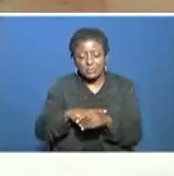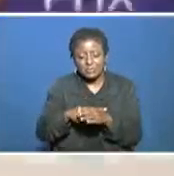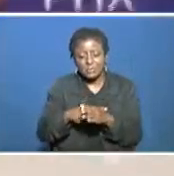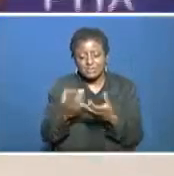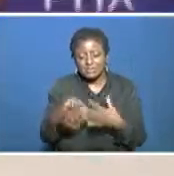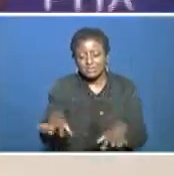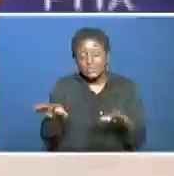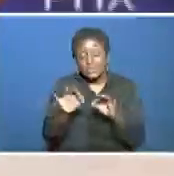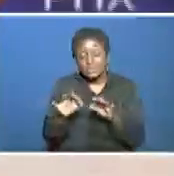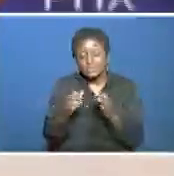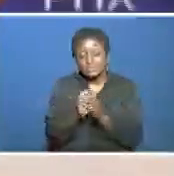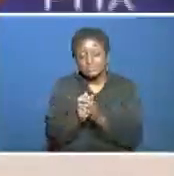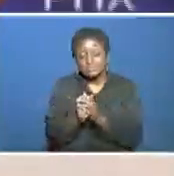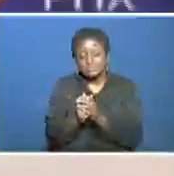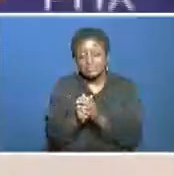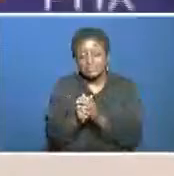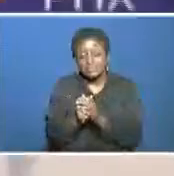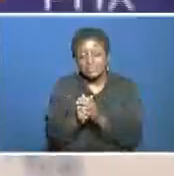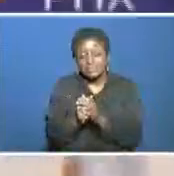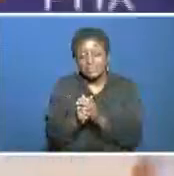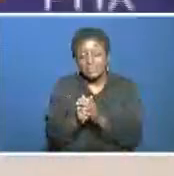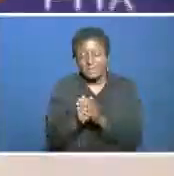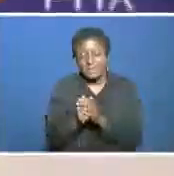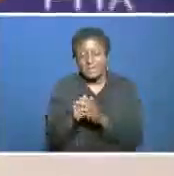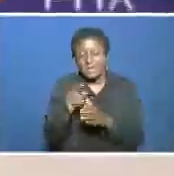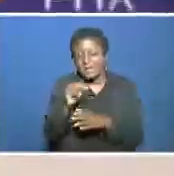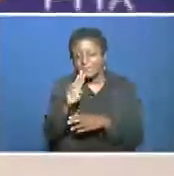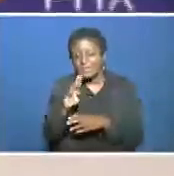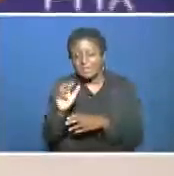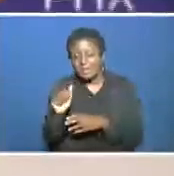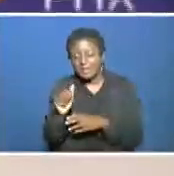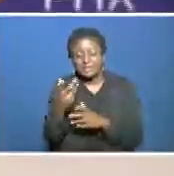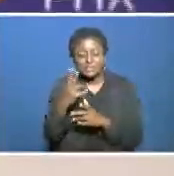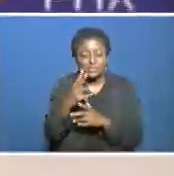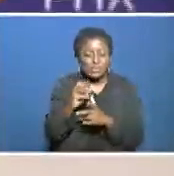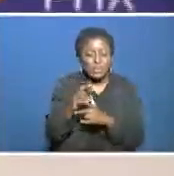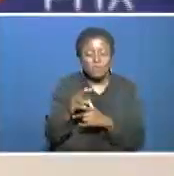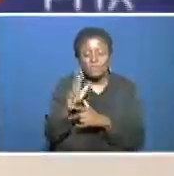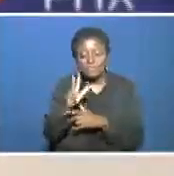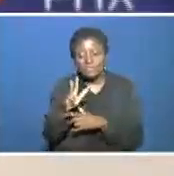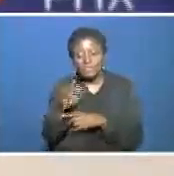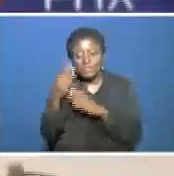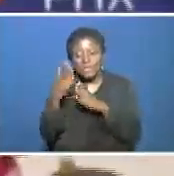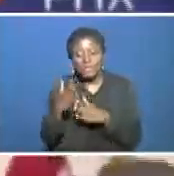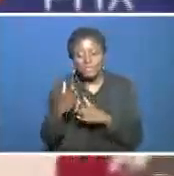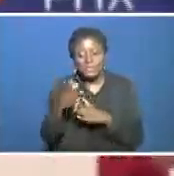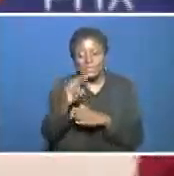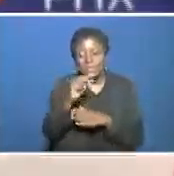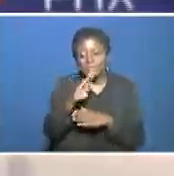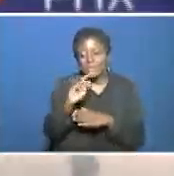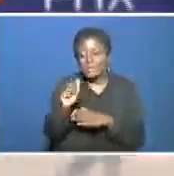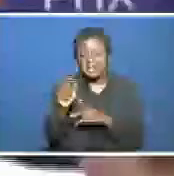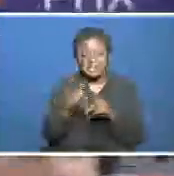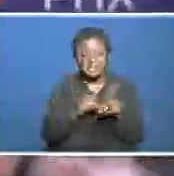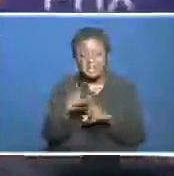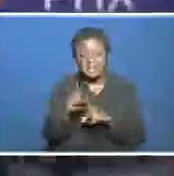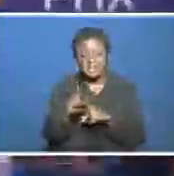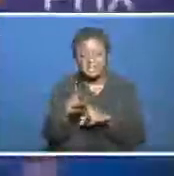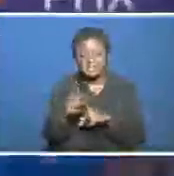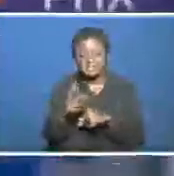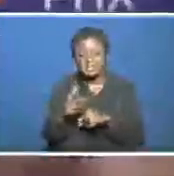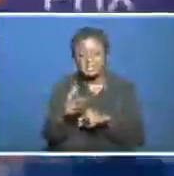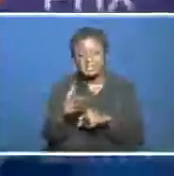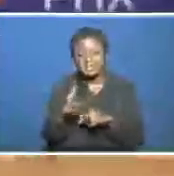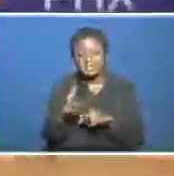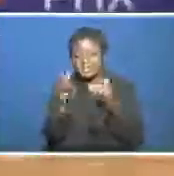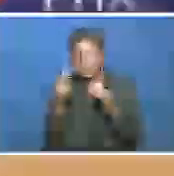that you can. News from the NBA, well, 2 of our 3 Bahamian NBA stars playing for the same team may be a possibility. This